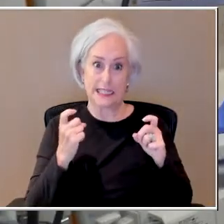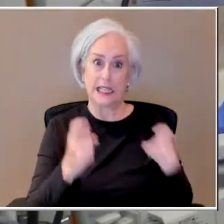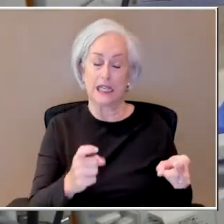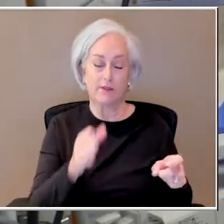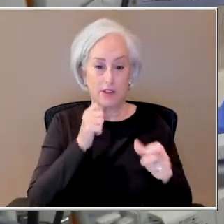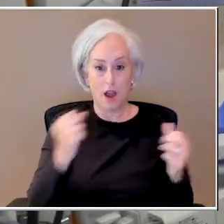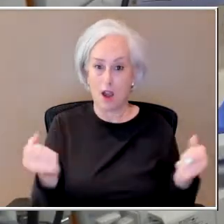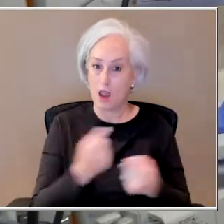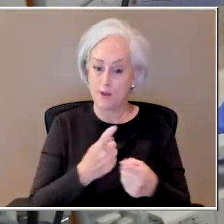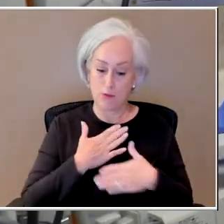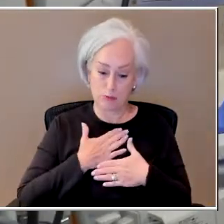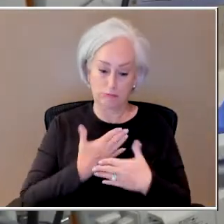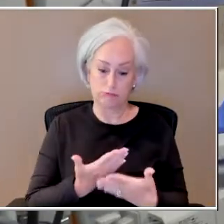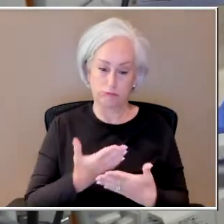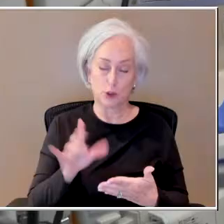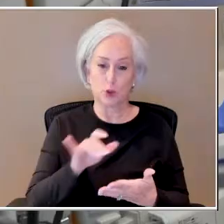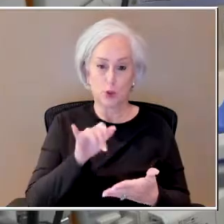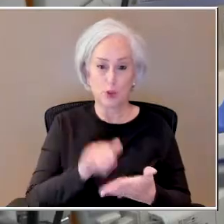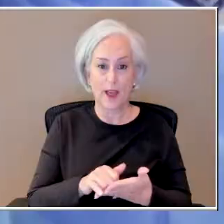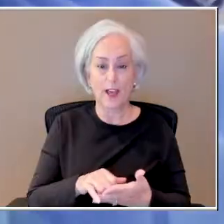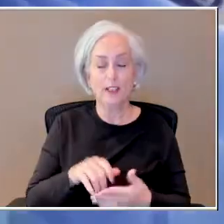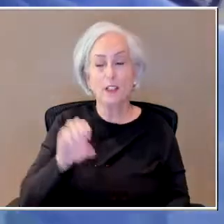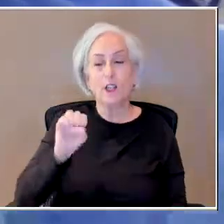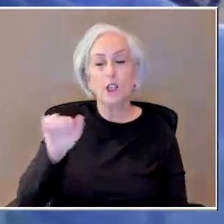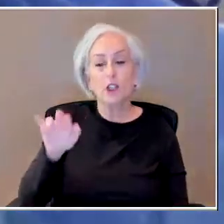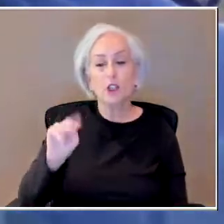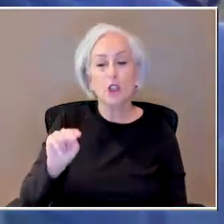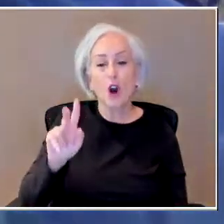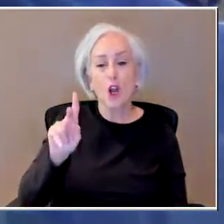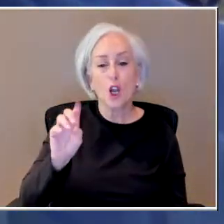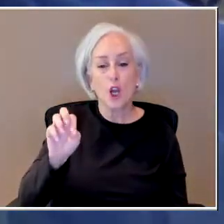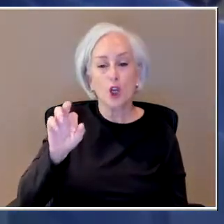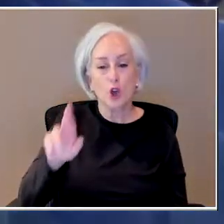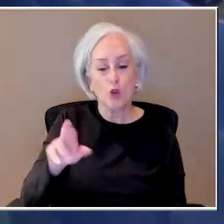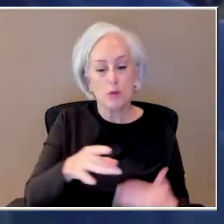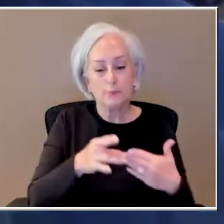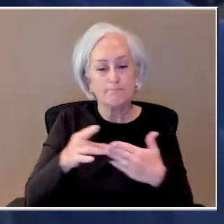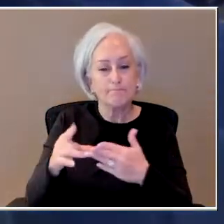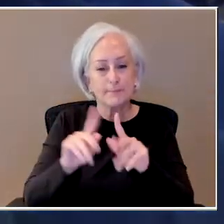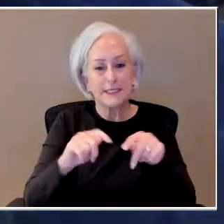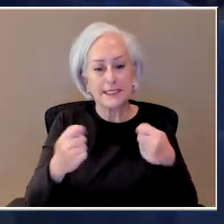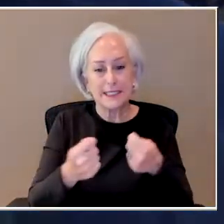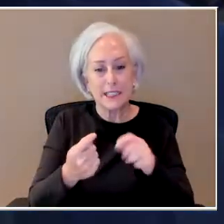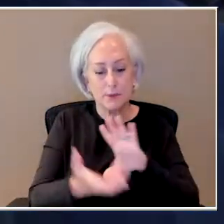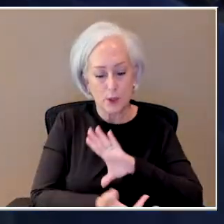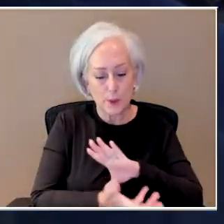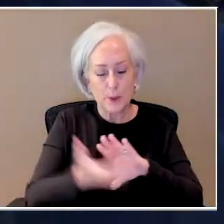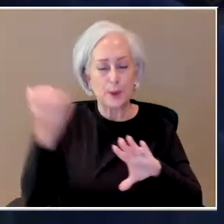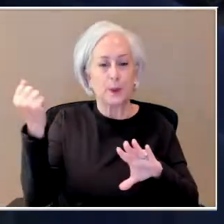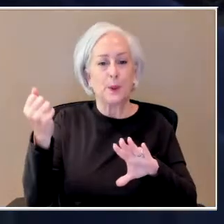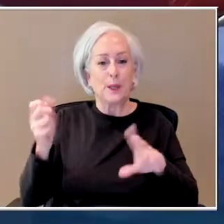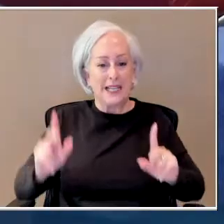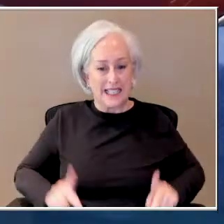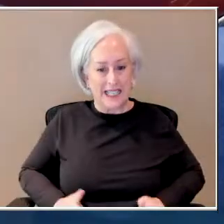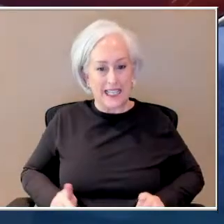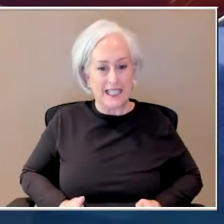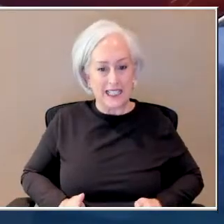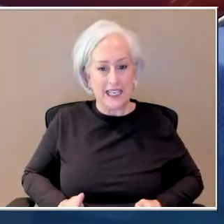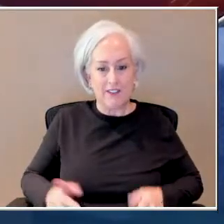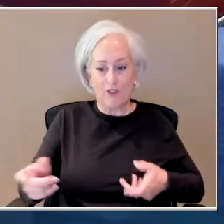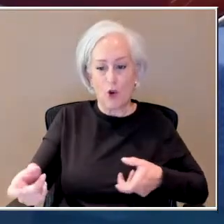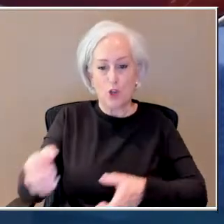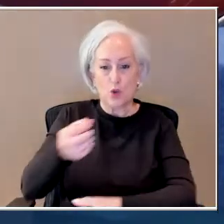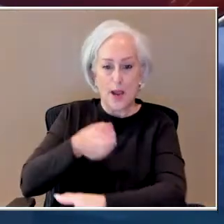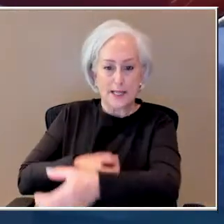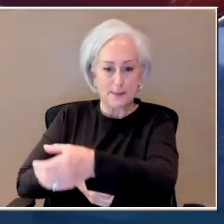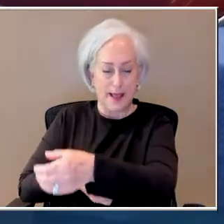Sean Coomer leads the team removing Jessica's kidney. Yeah, it's one of the greatest responsibilities and greatest honors at the same time. The surgery takes